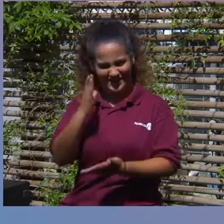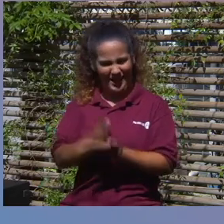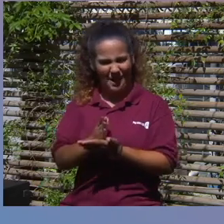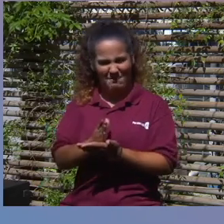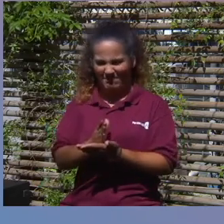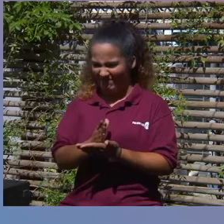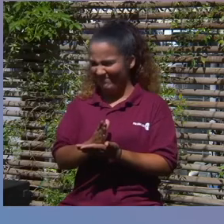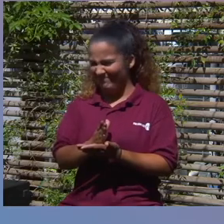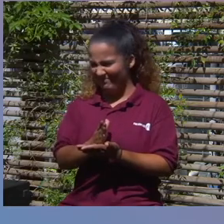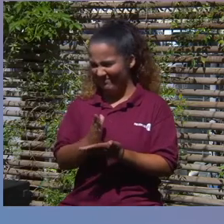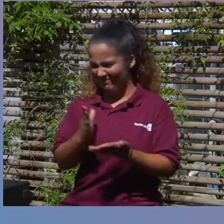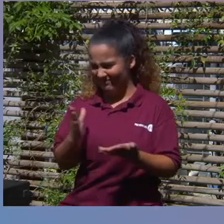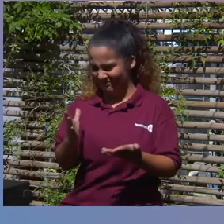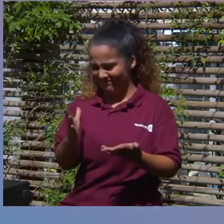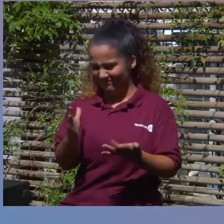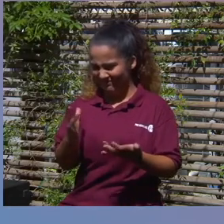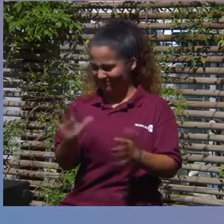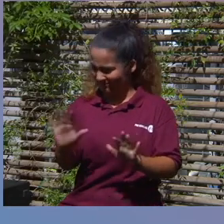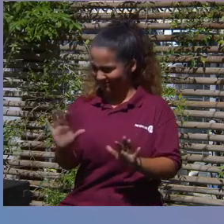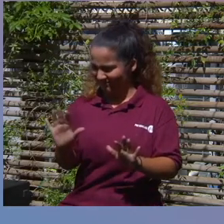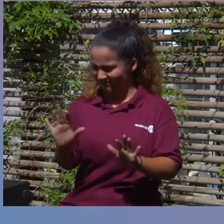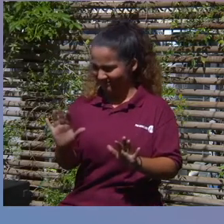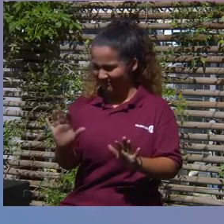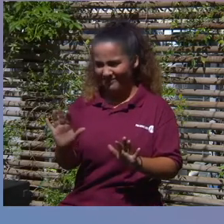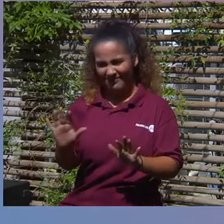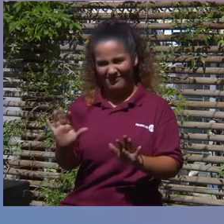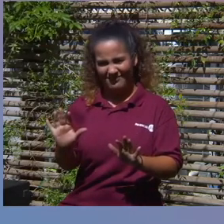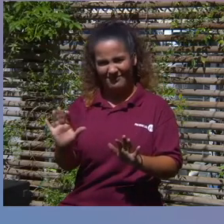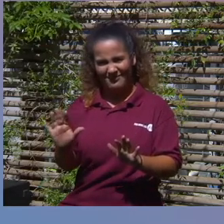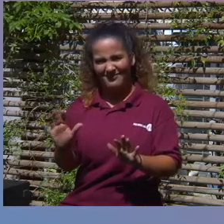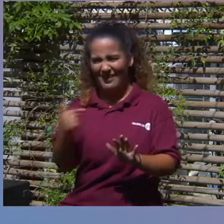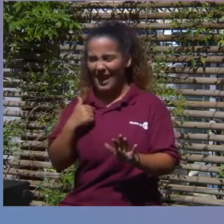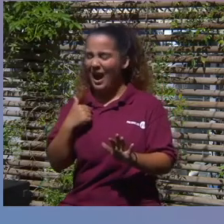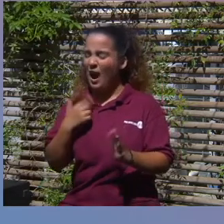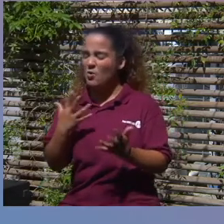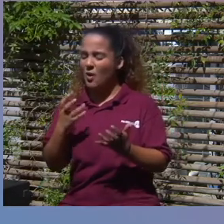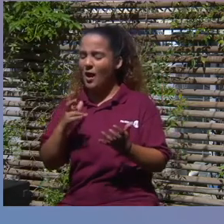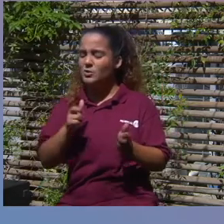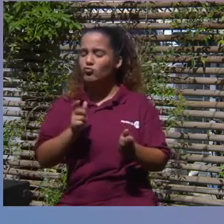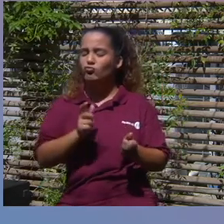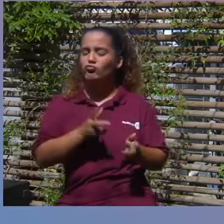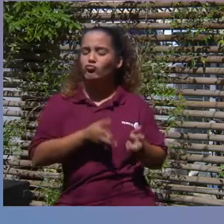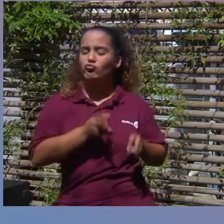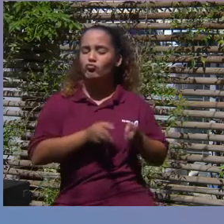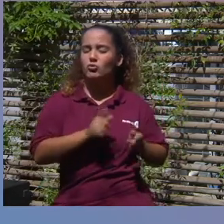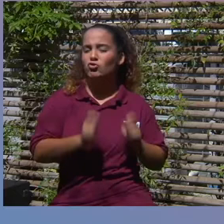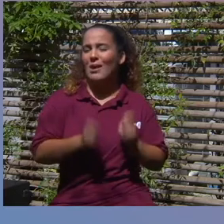they were, okay. So we're gonna do some edits on this story real quick.